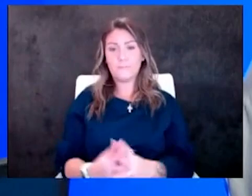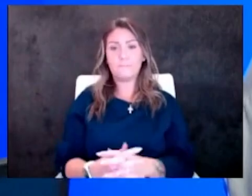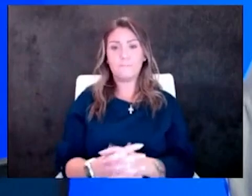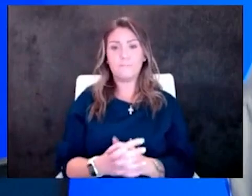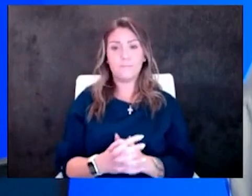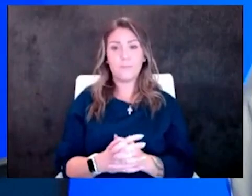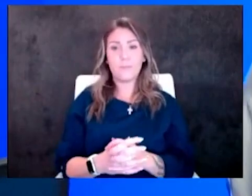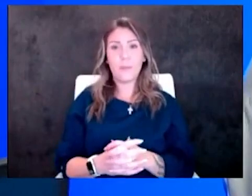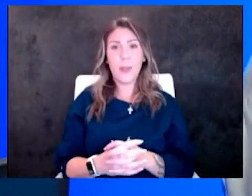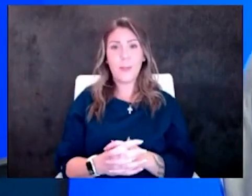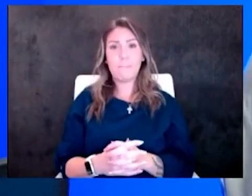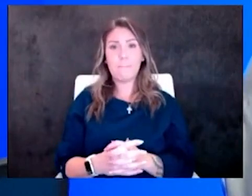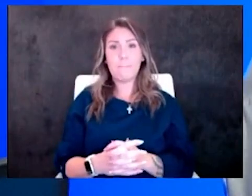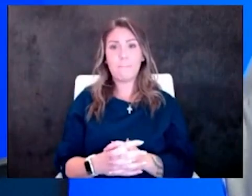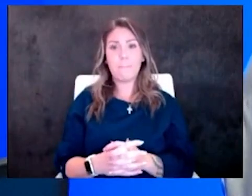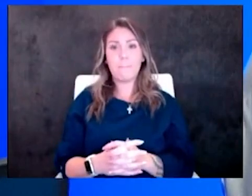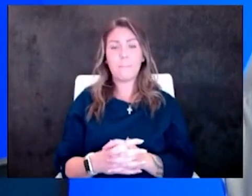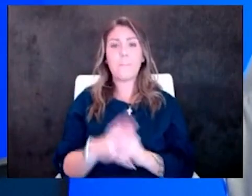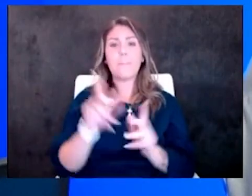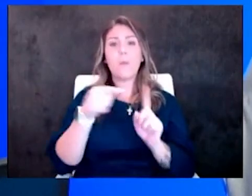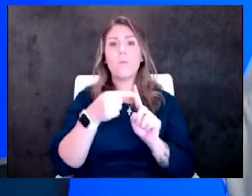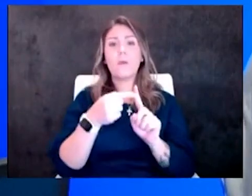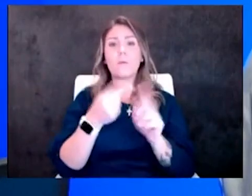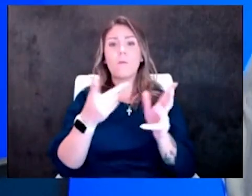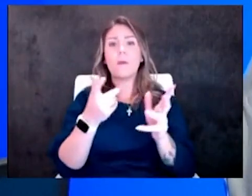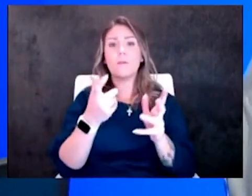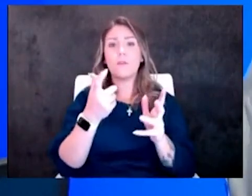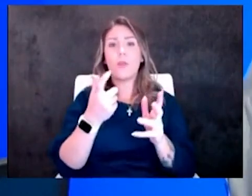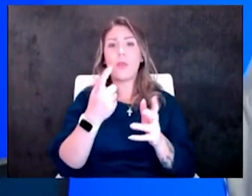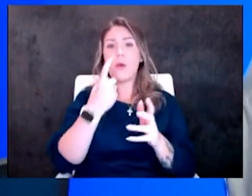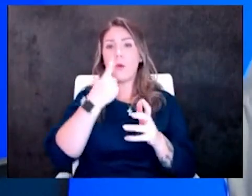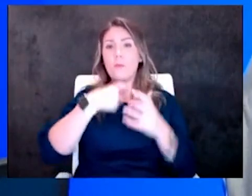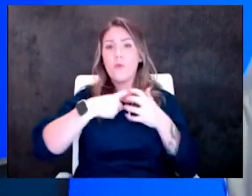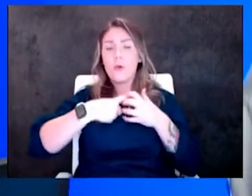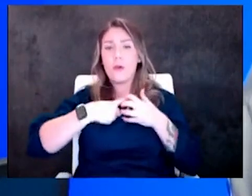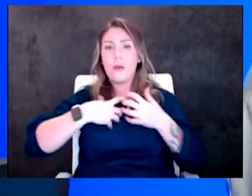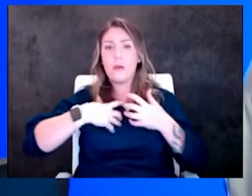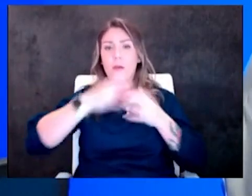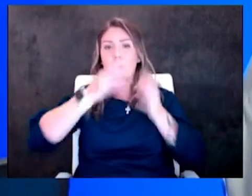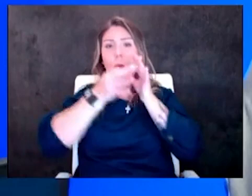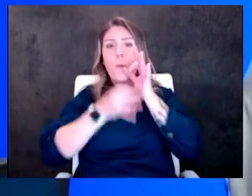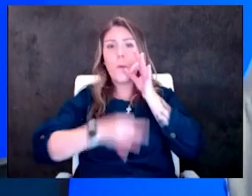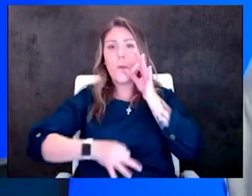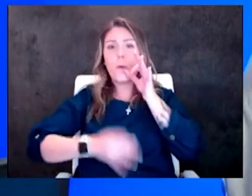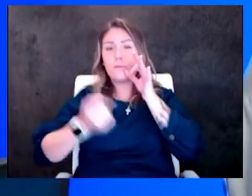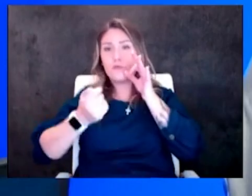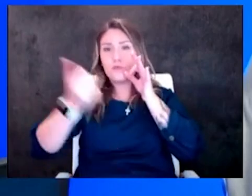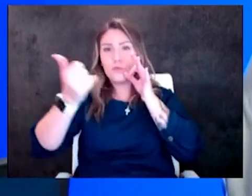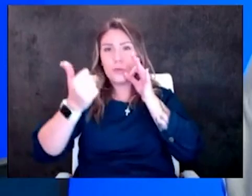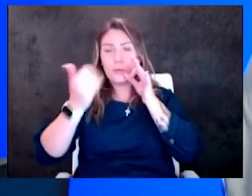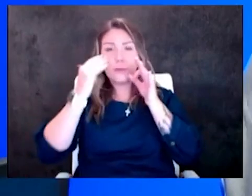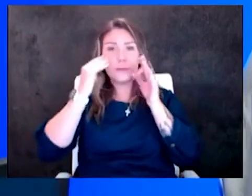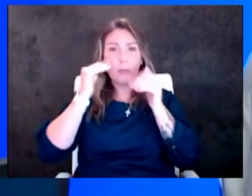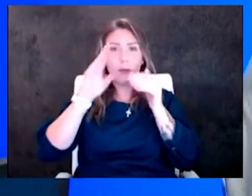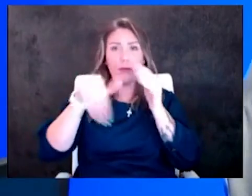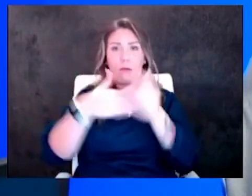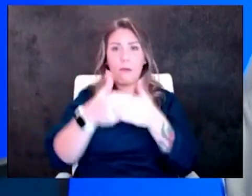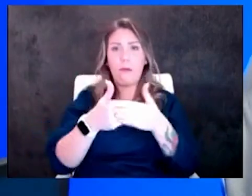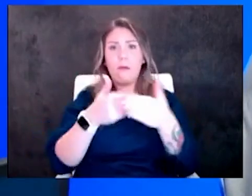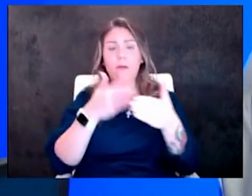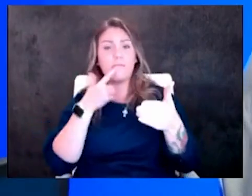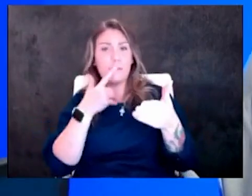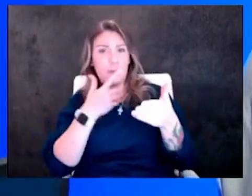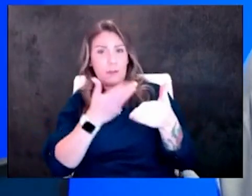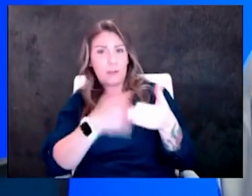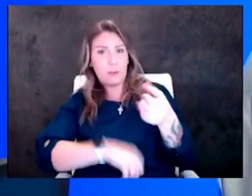when they were going to take the breathing tube out, I was expecting them all to be there to support the fact that his life was going to be completely